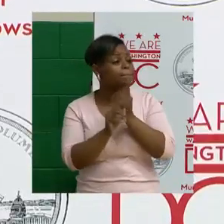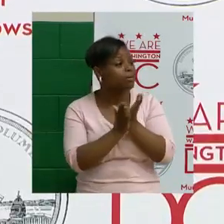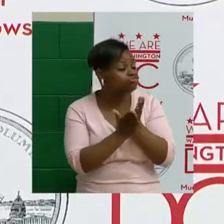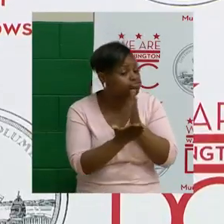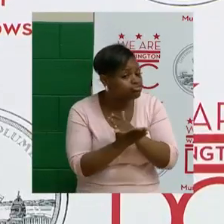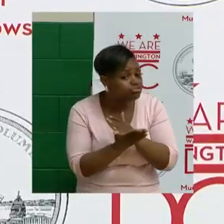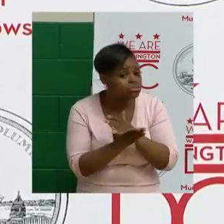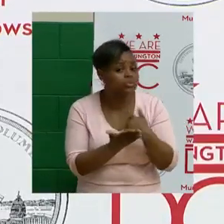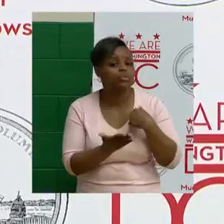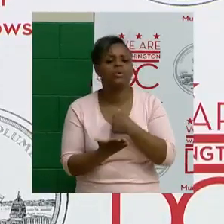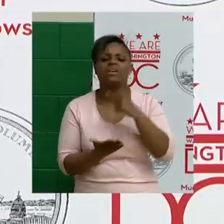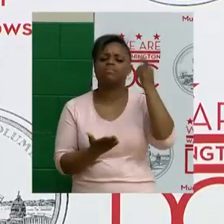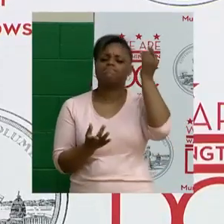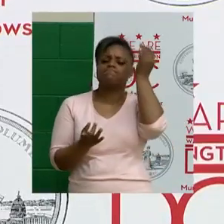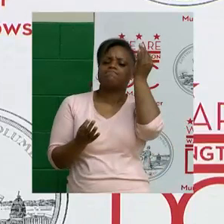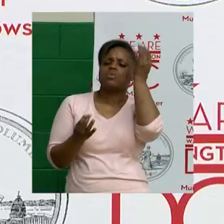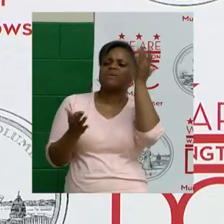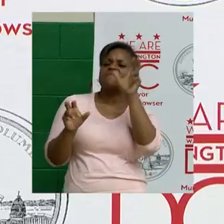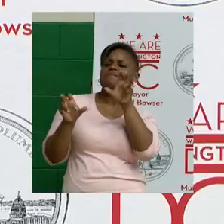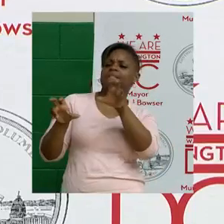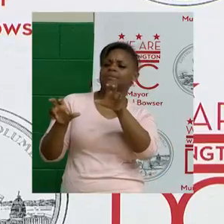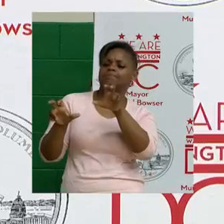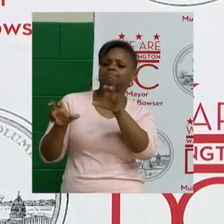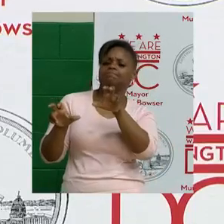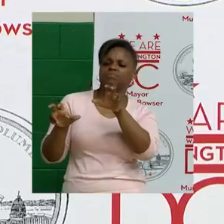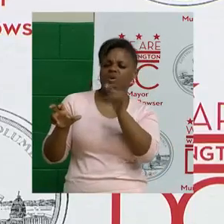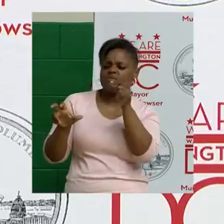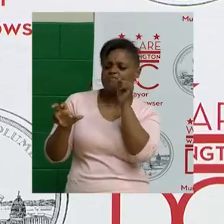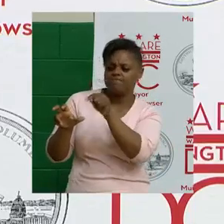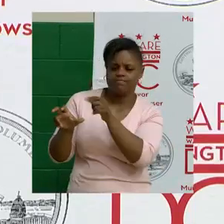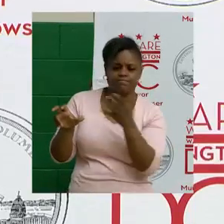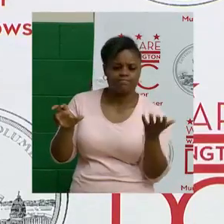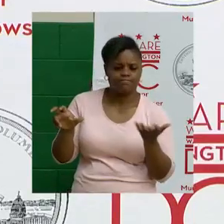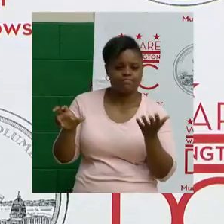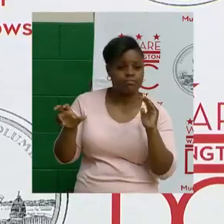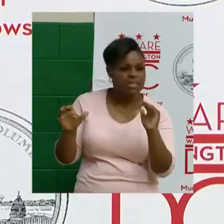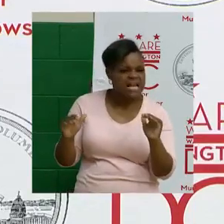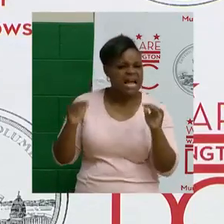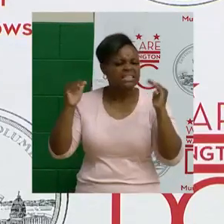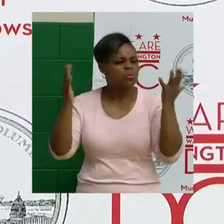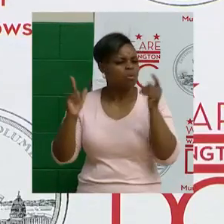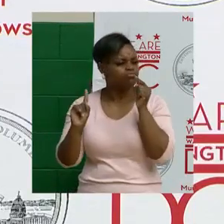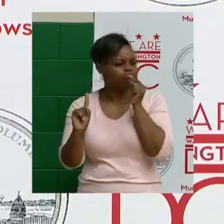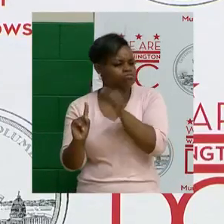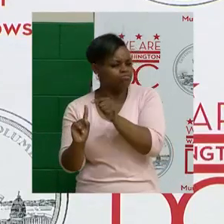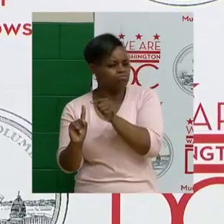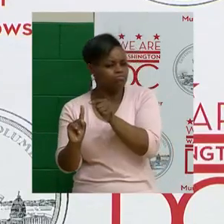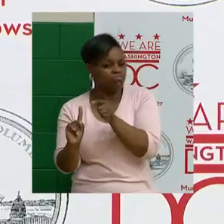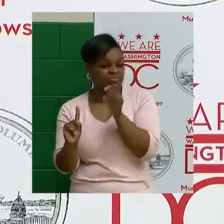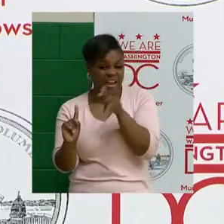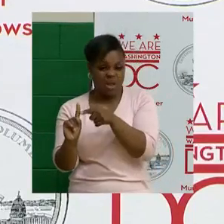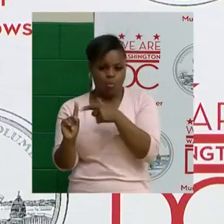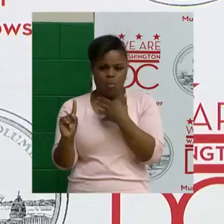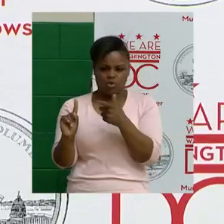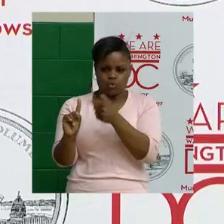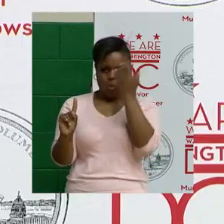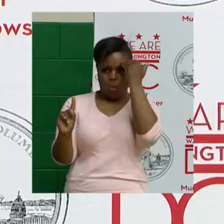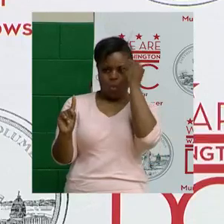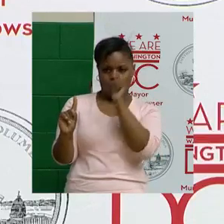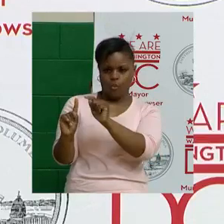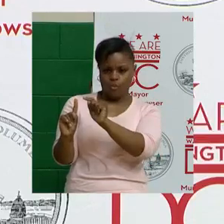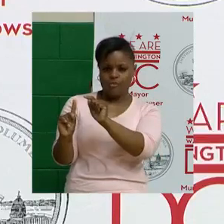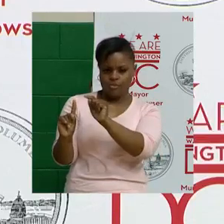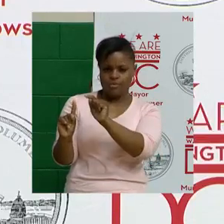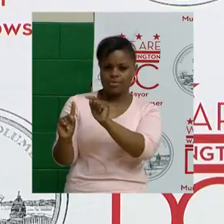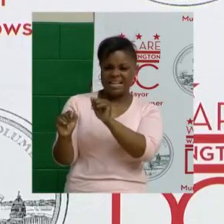that we need to make, those enhancements that we need to make, these are words that we are reflecting on, that we are thinking on, and that we are trying to address